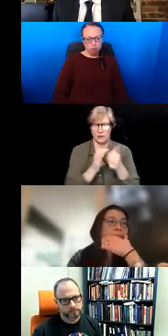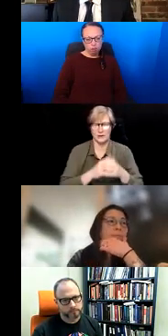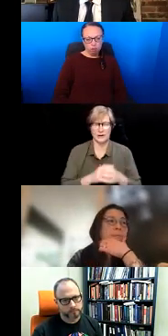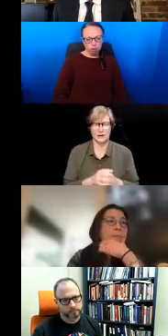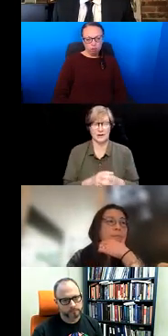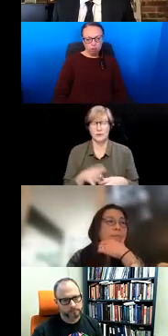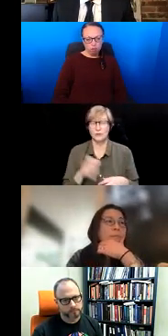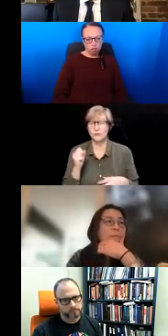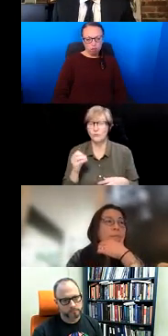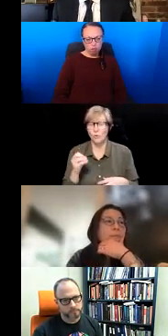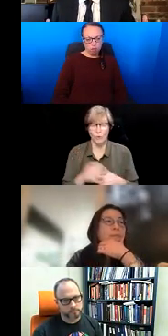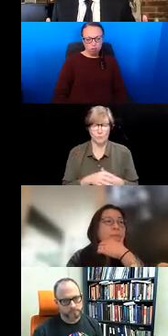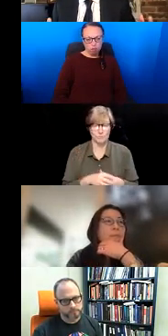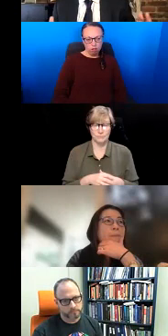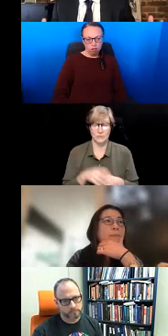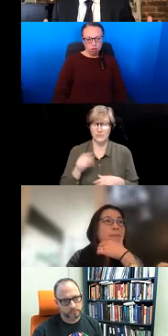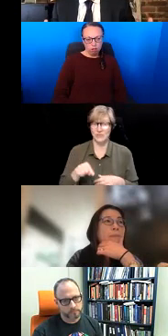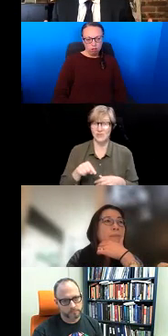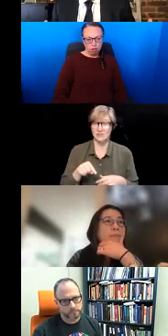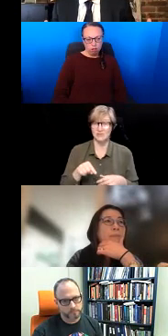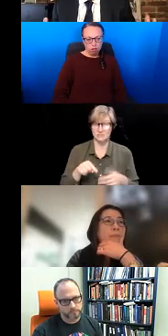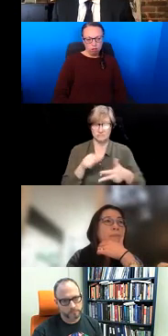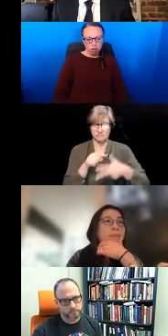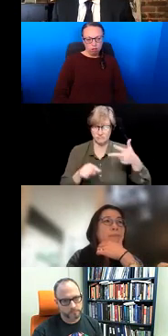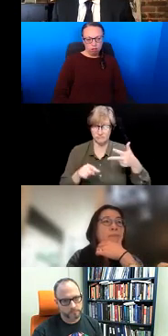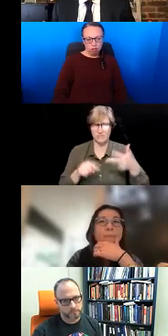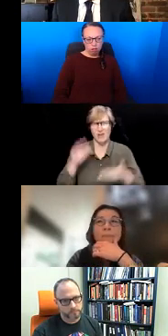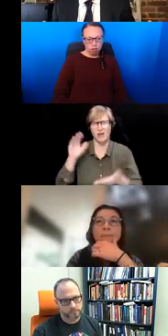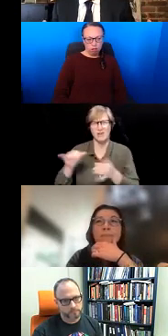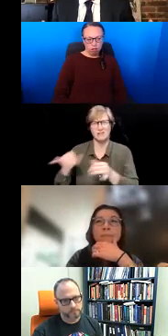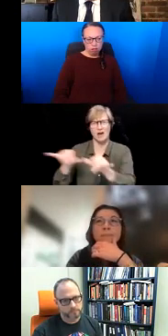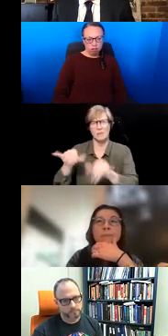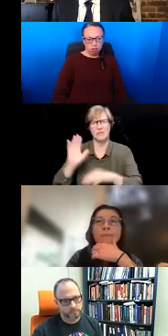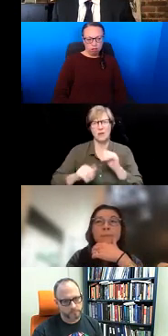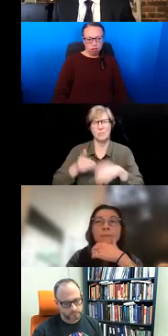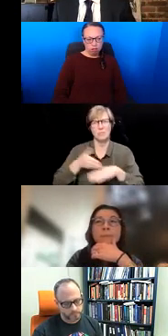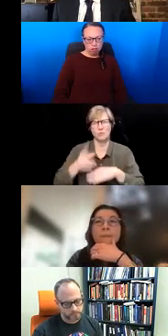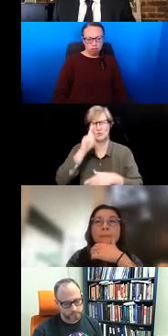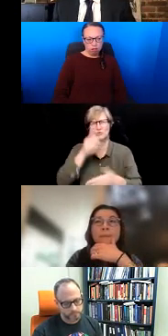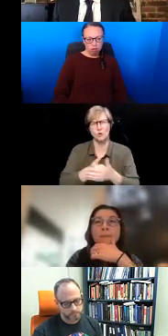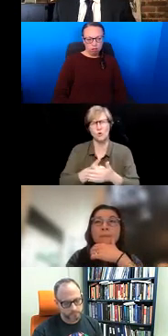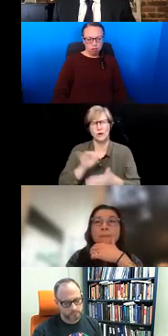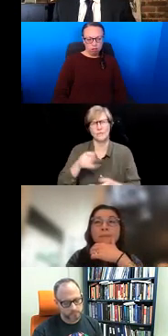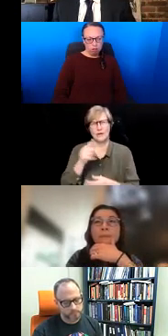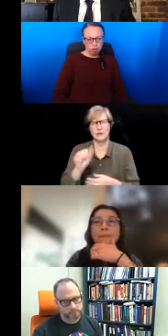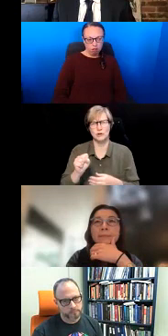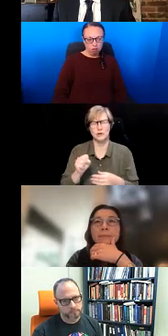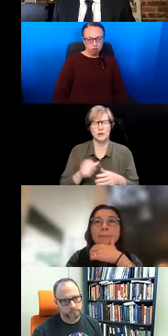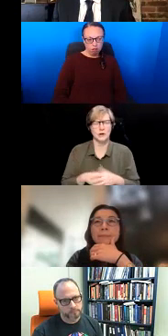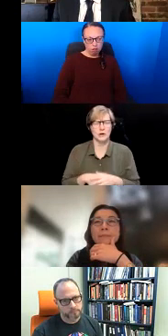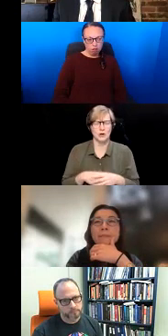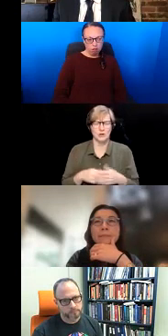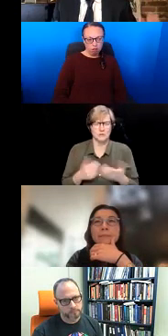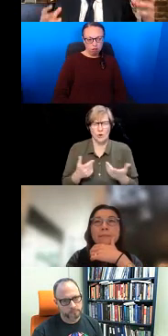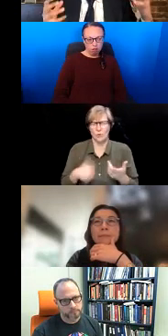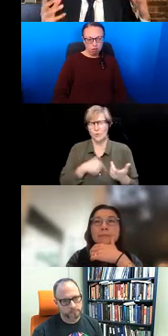know, we, because these syndromes are a little bit less common than post-stroke aphasia, which is very common, you know, we took a beggars can't be